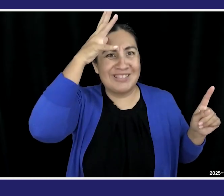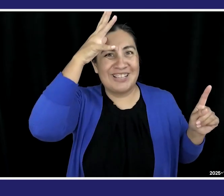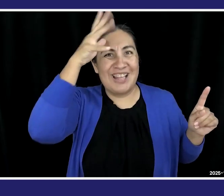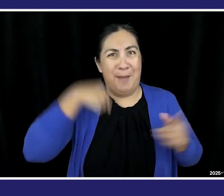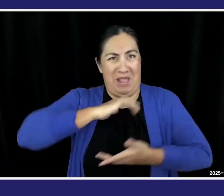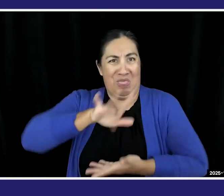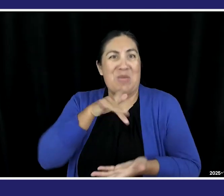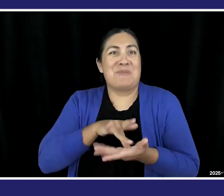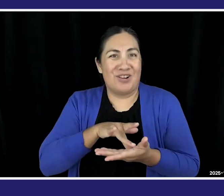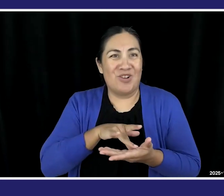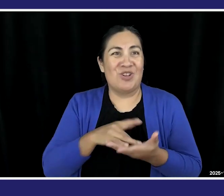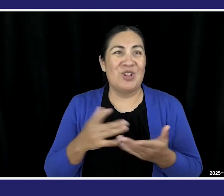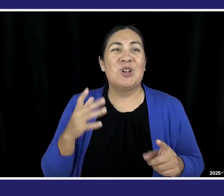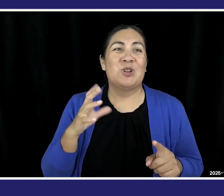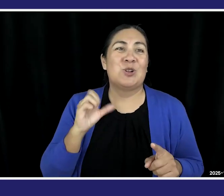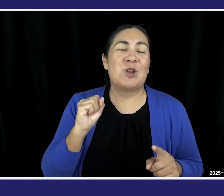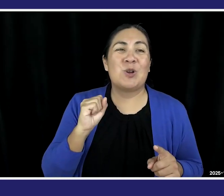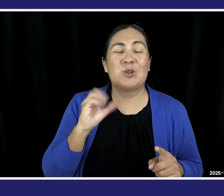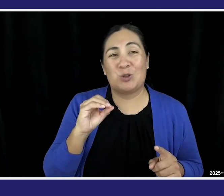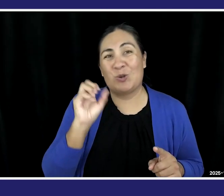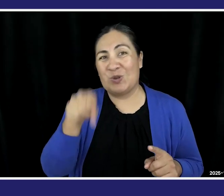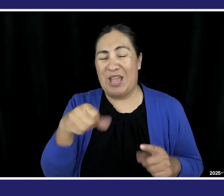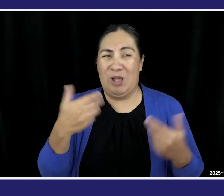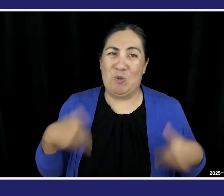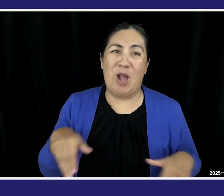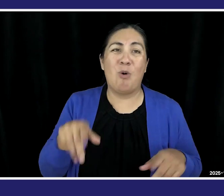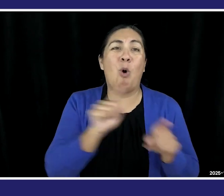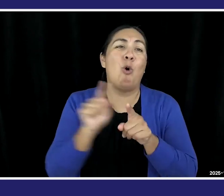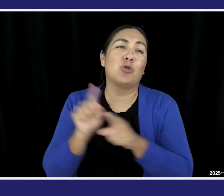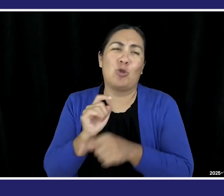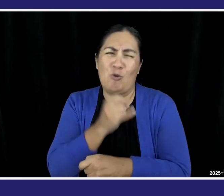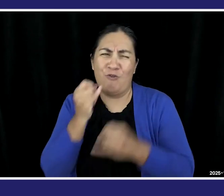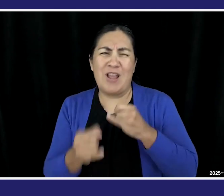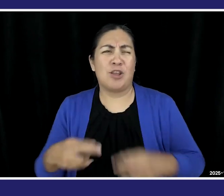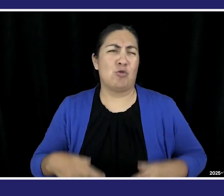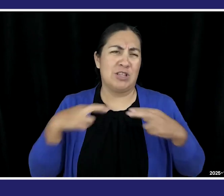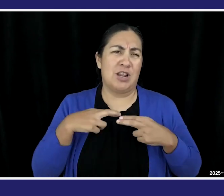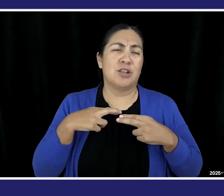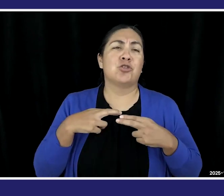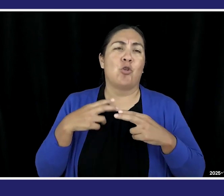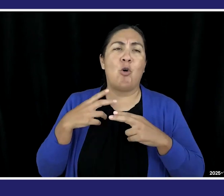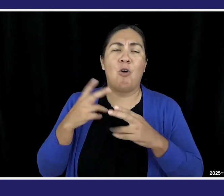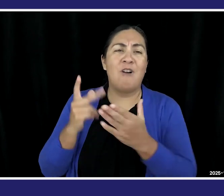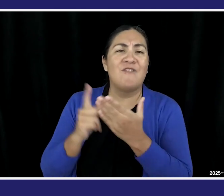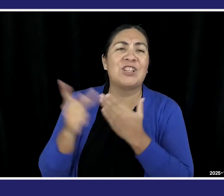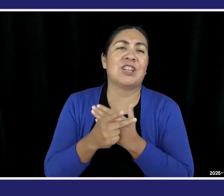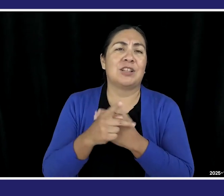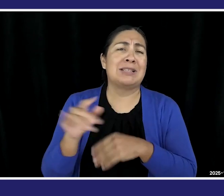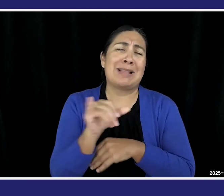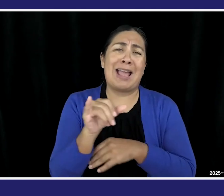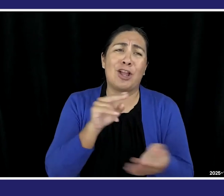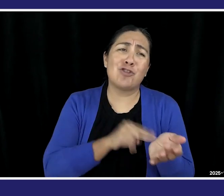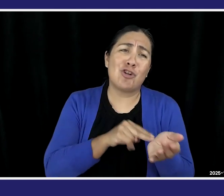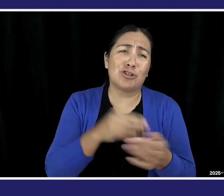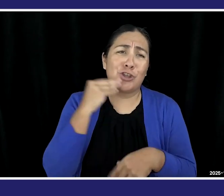finally, residential facilities like nursing homes. With the privatization of nursing homes, the abuses